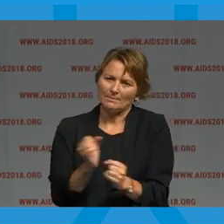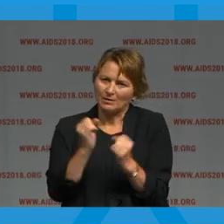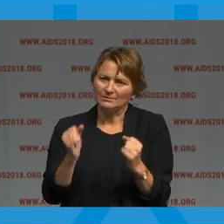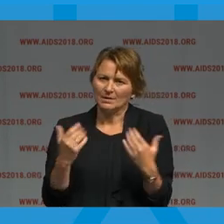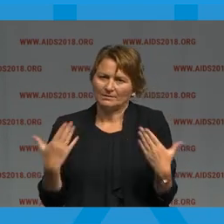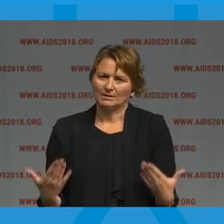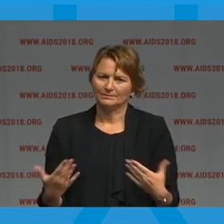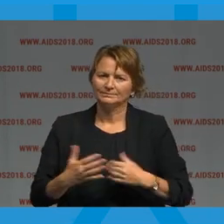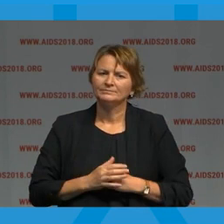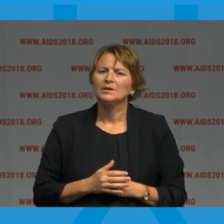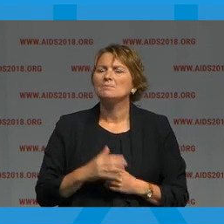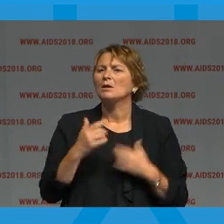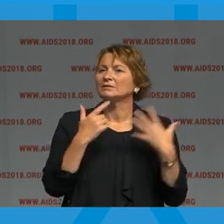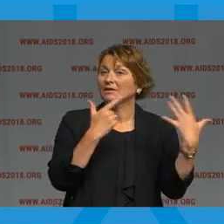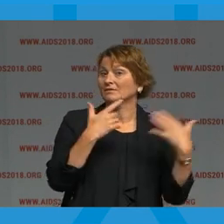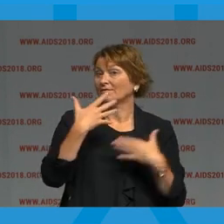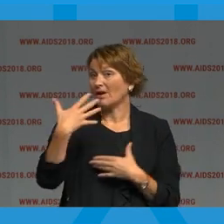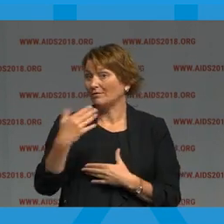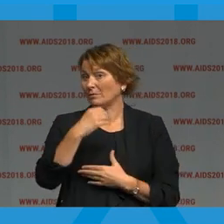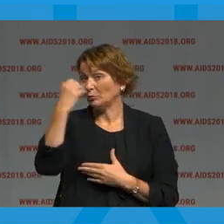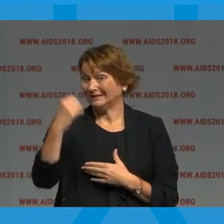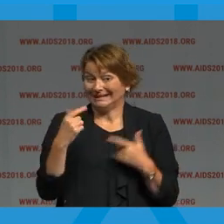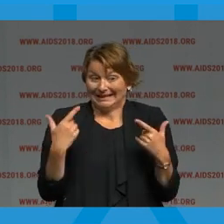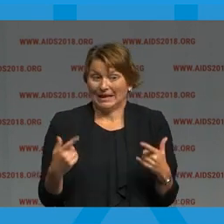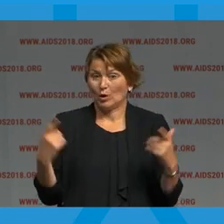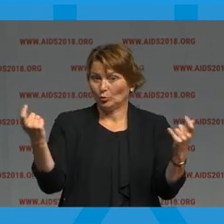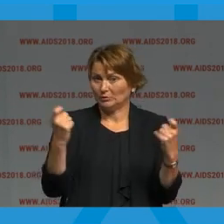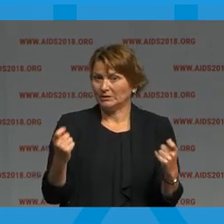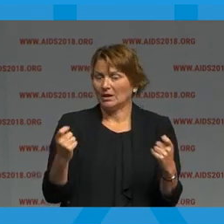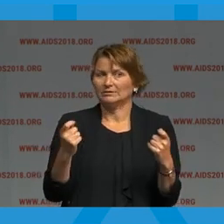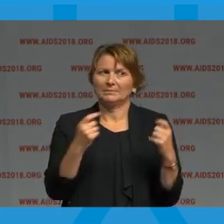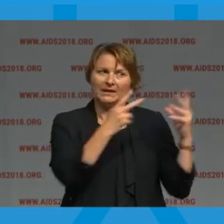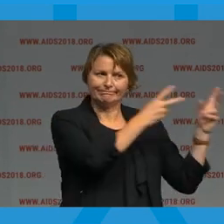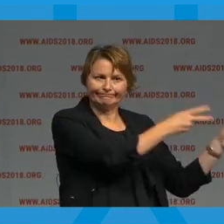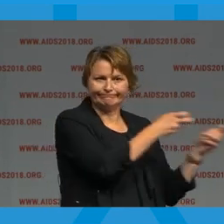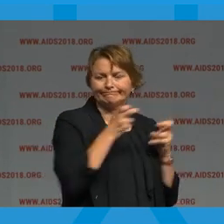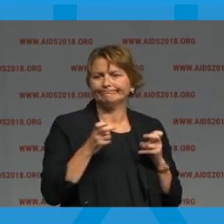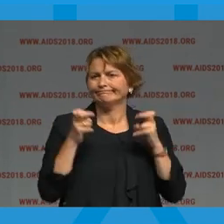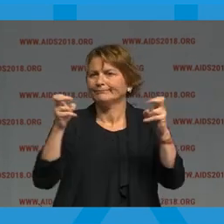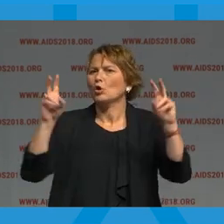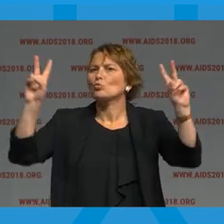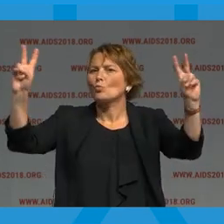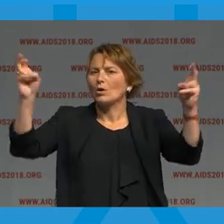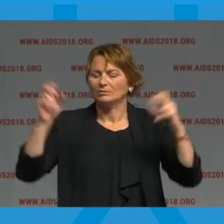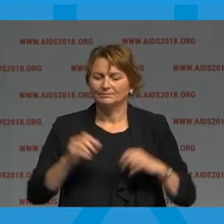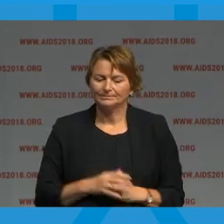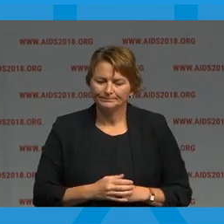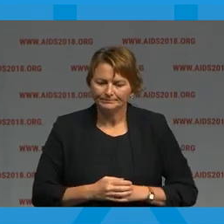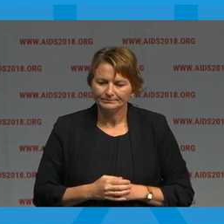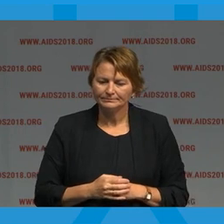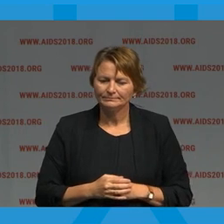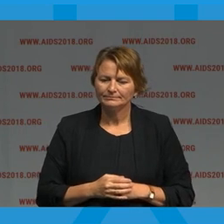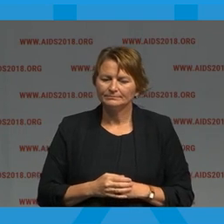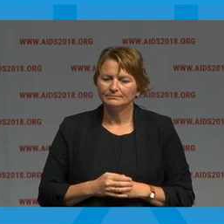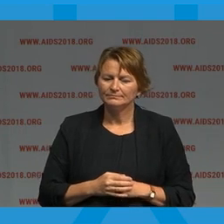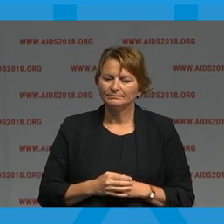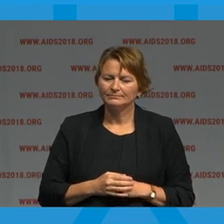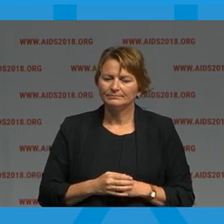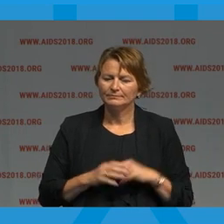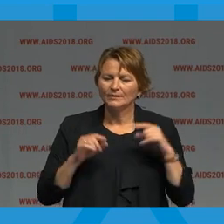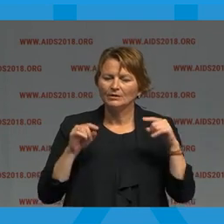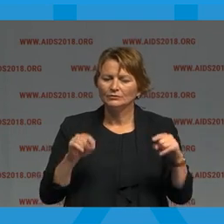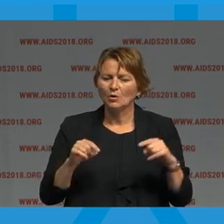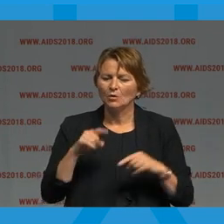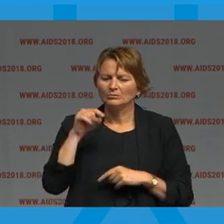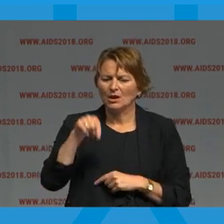So 75% is the result that I am quoting. Unfortunately for bictegravir, the attempt of duplicating the dose failed,